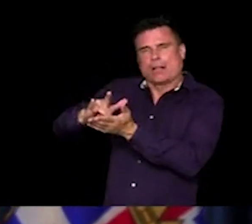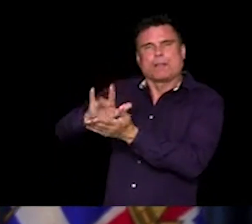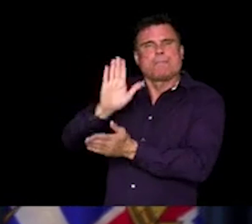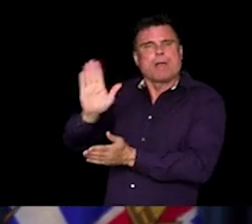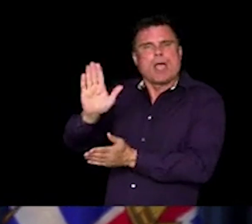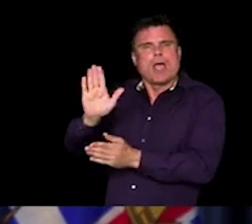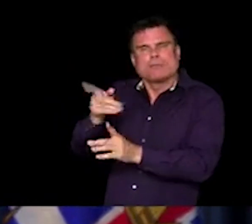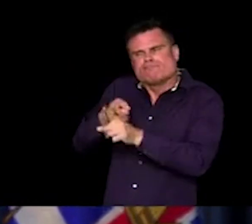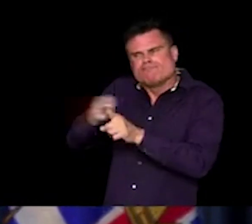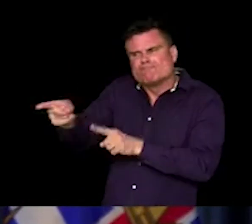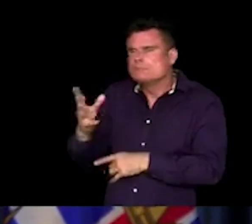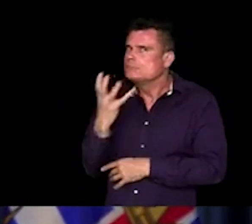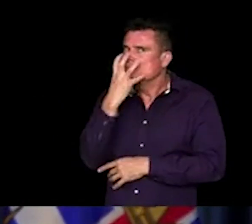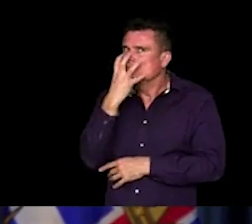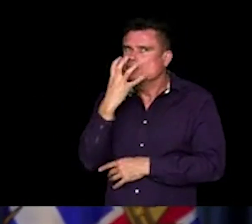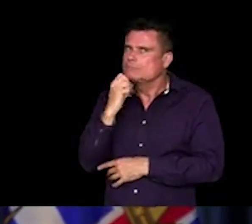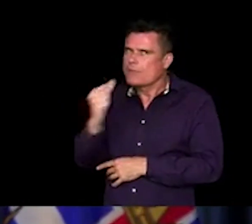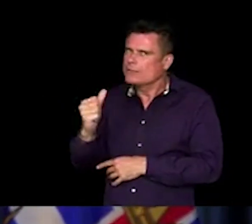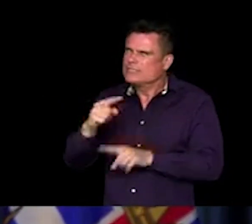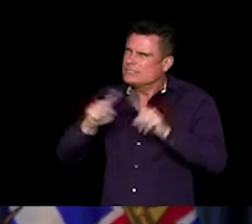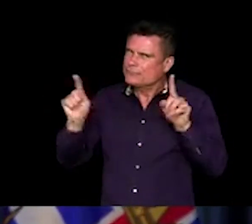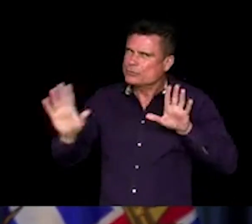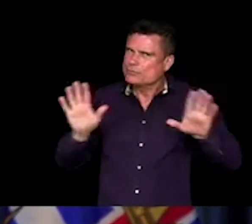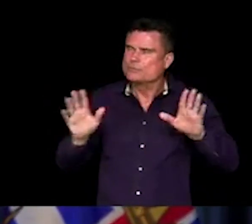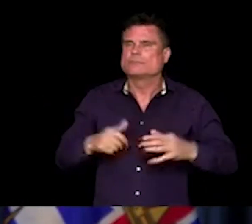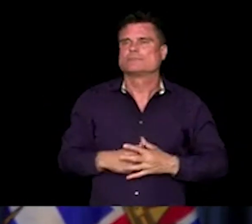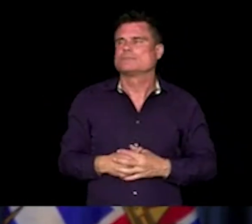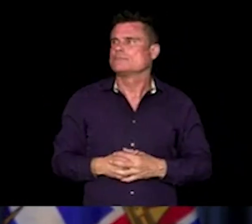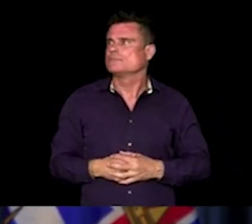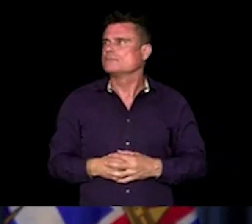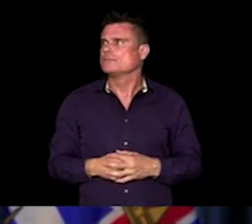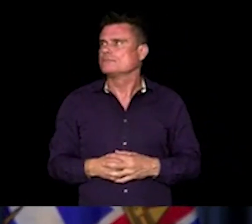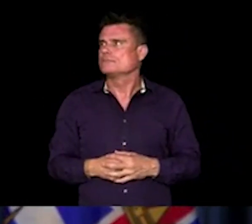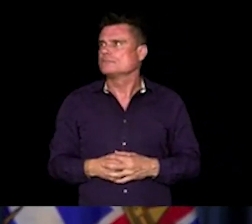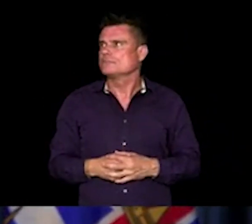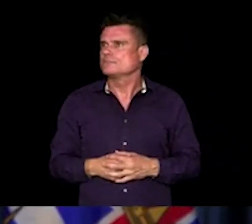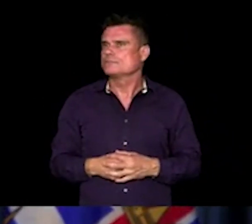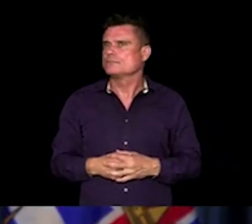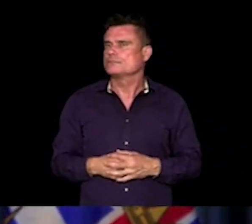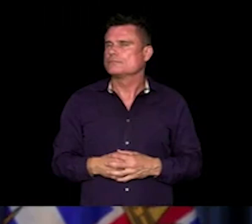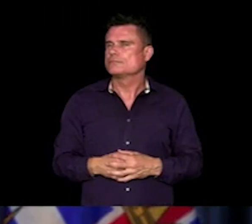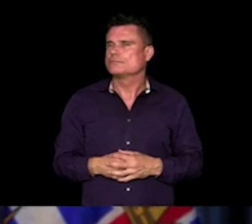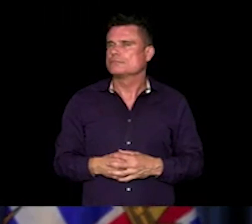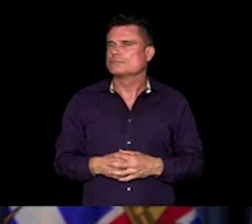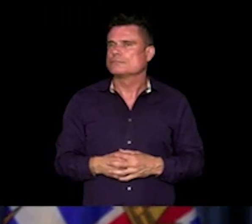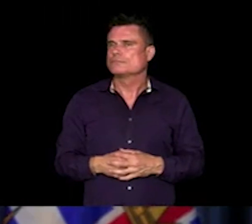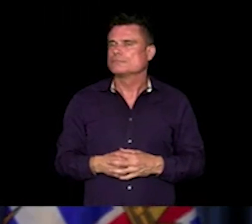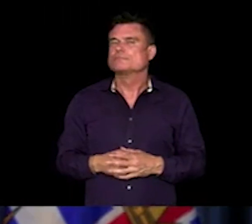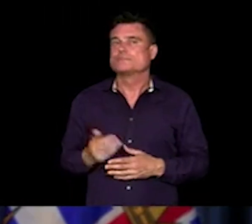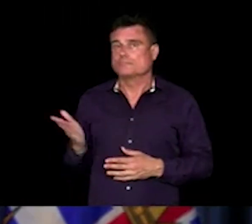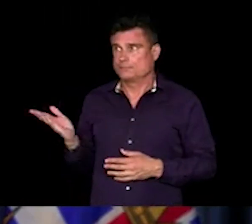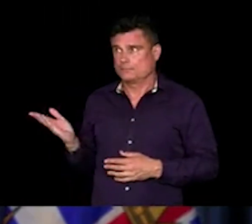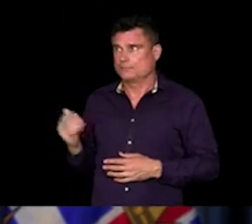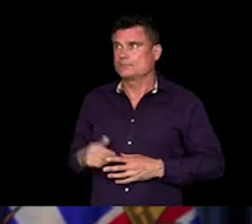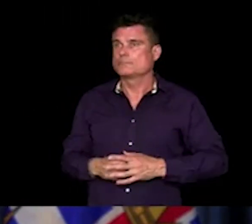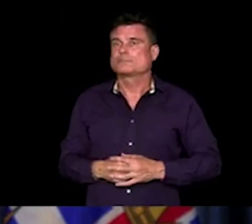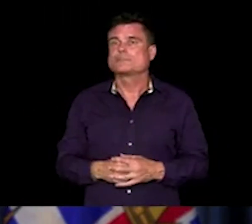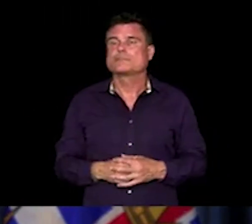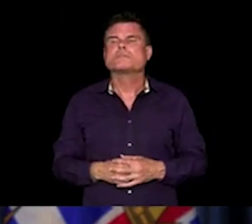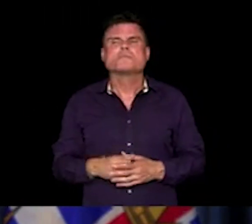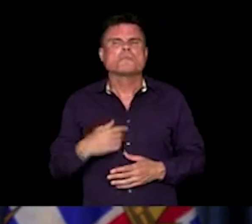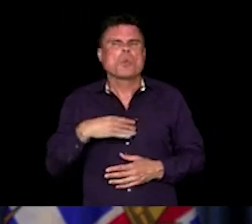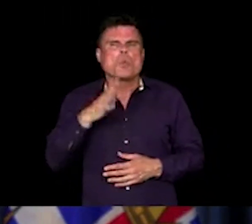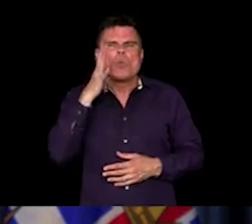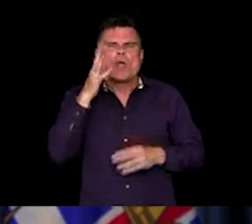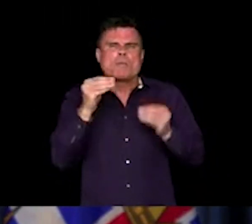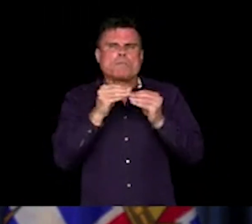I've been updating, I think, every Tuesday on the number of on PPE that's come into the province in that previous week, and I'll be doing that